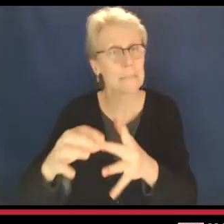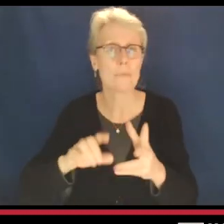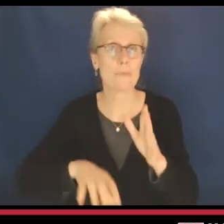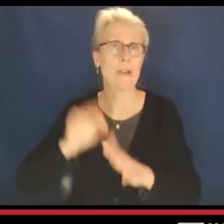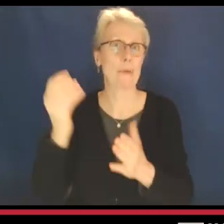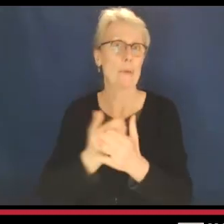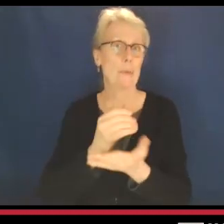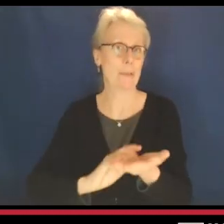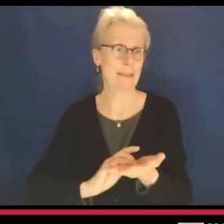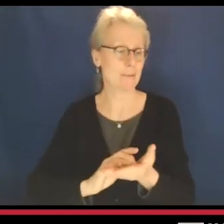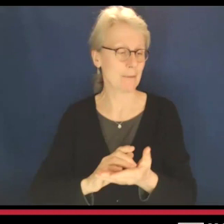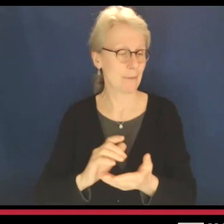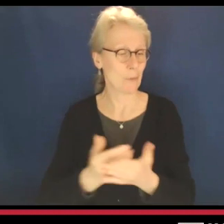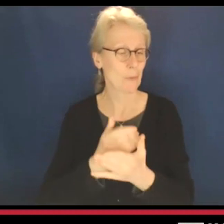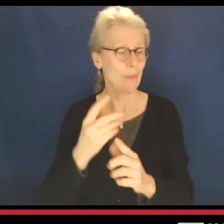Thank you.